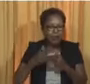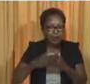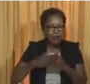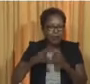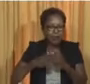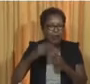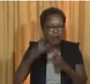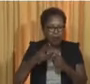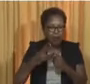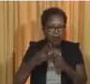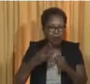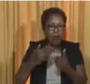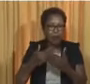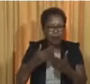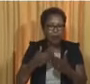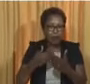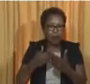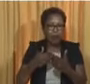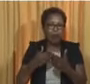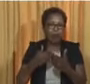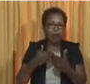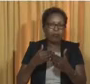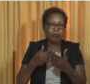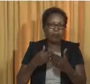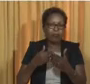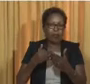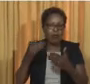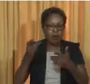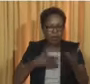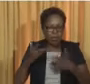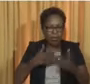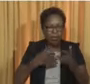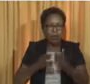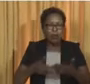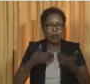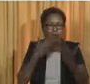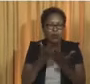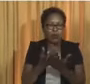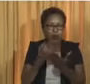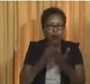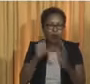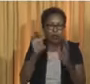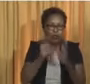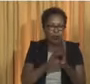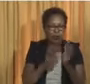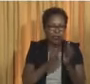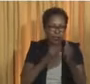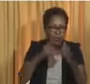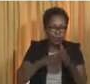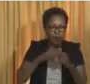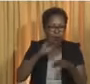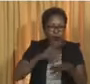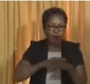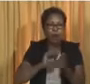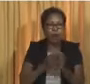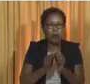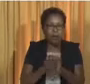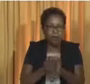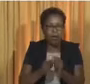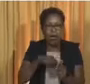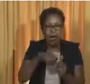Kenya conceptualized the provisions of Chapter 16 on amendments. Another way